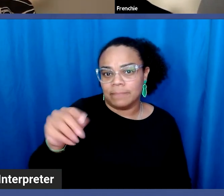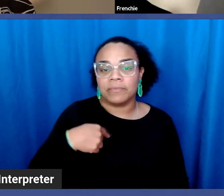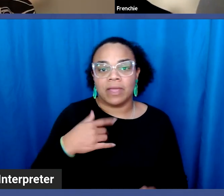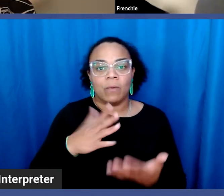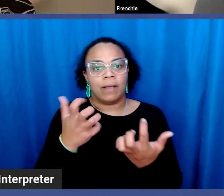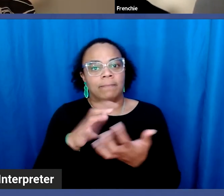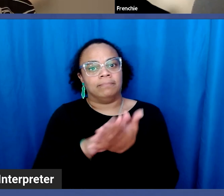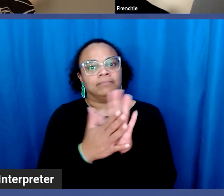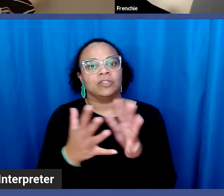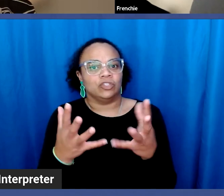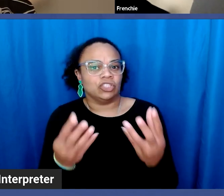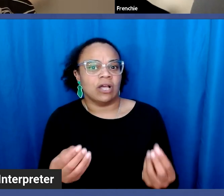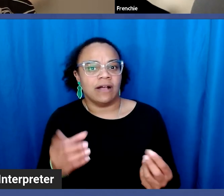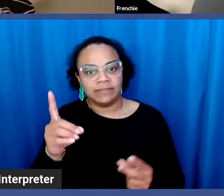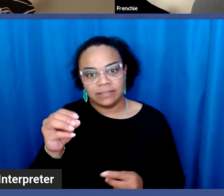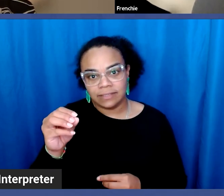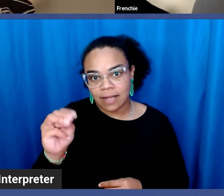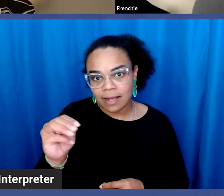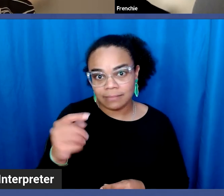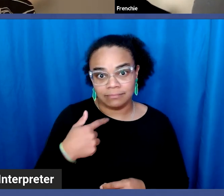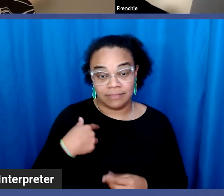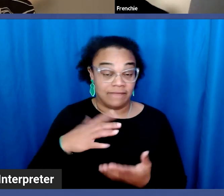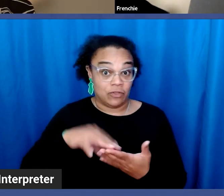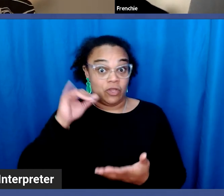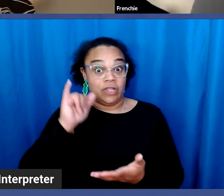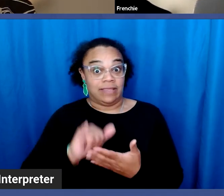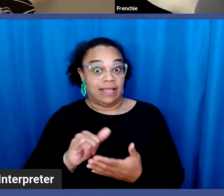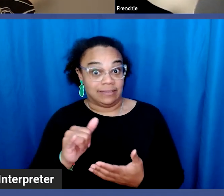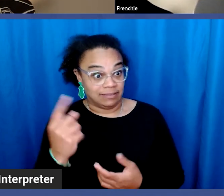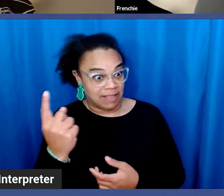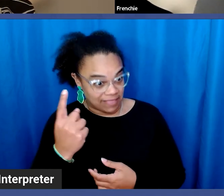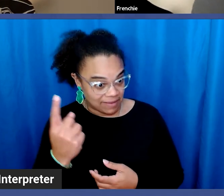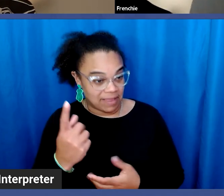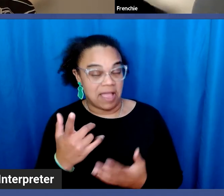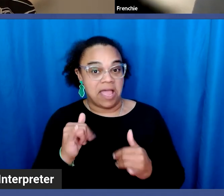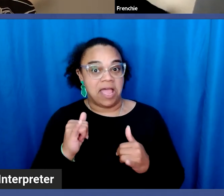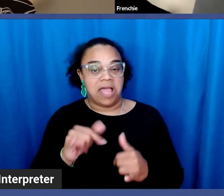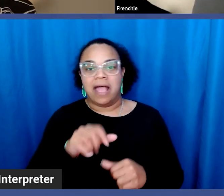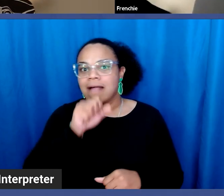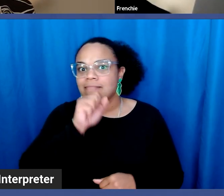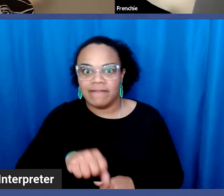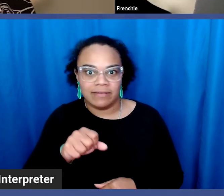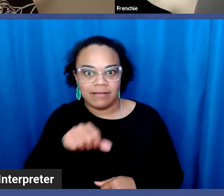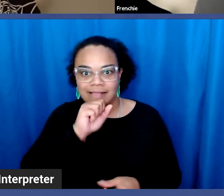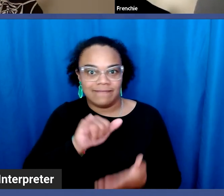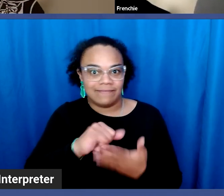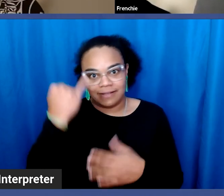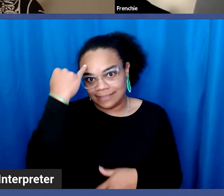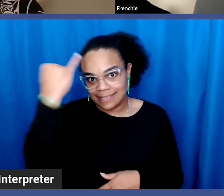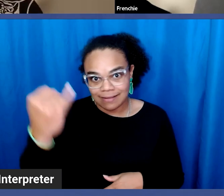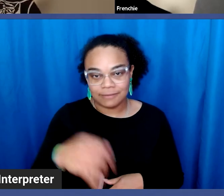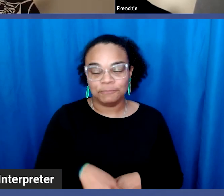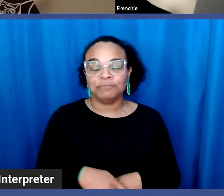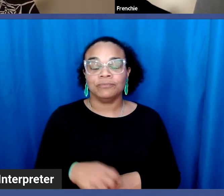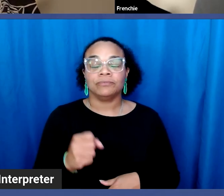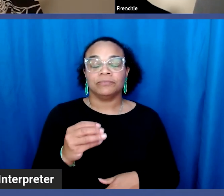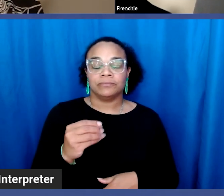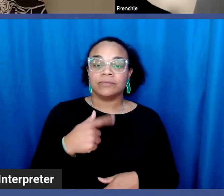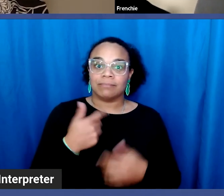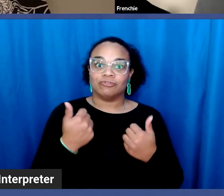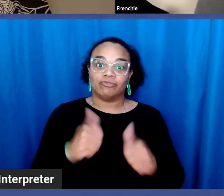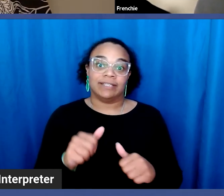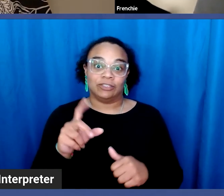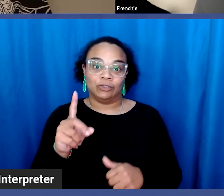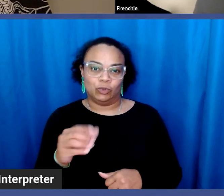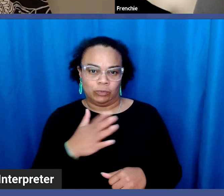soft dom, I discovered that's a thing and I love it, the idea. So I'm trying to do my